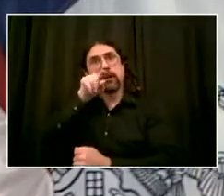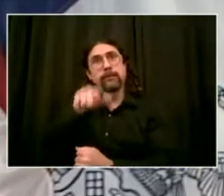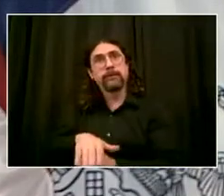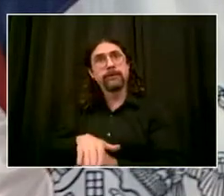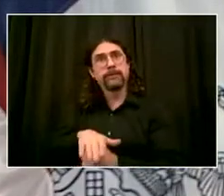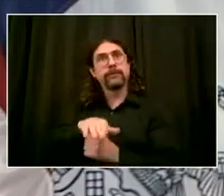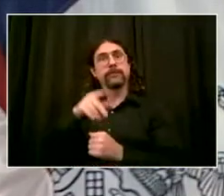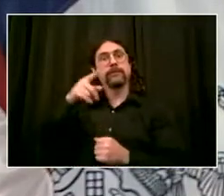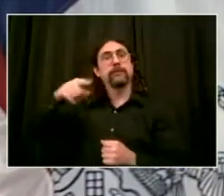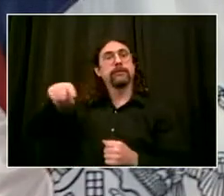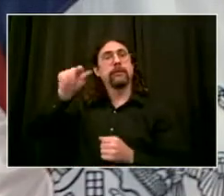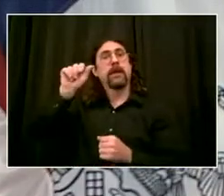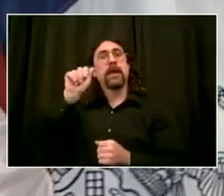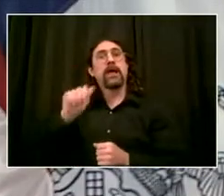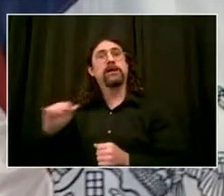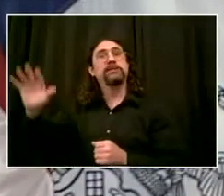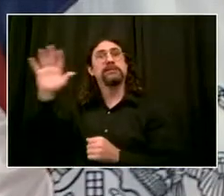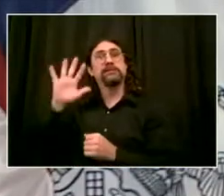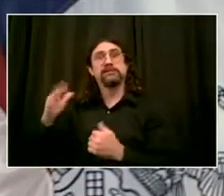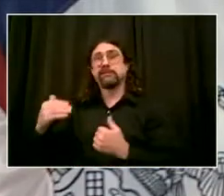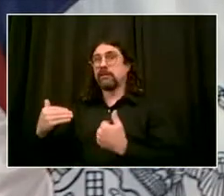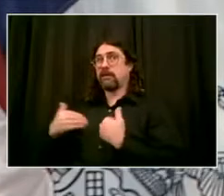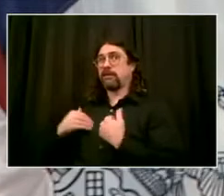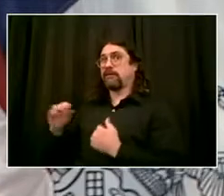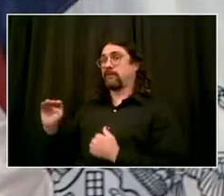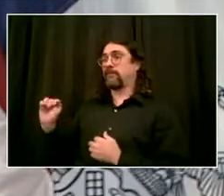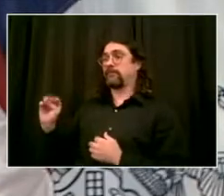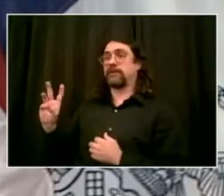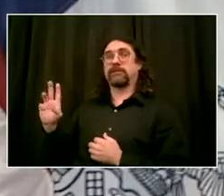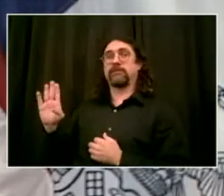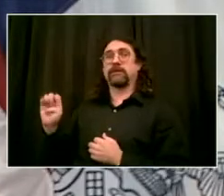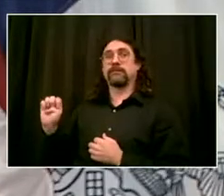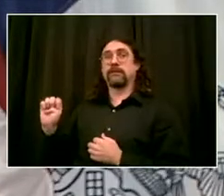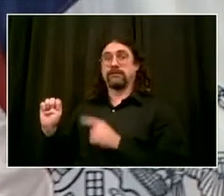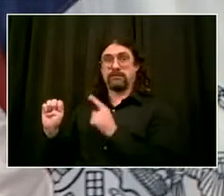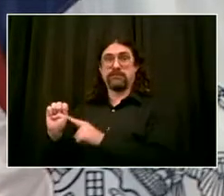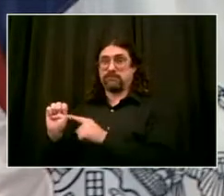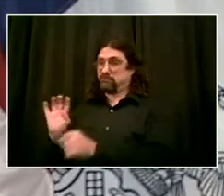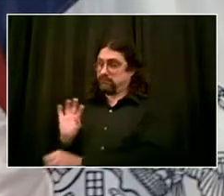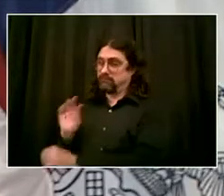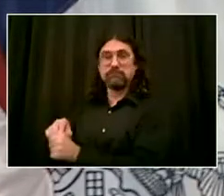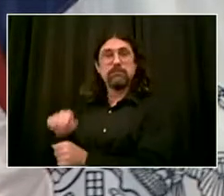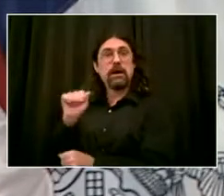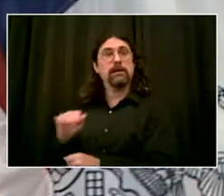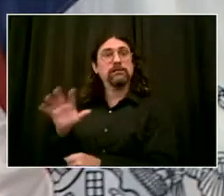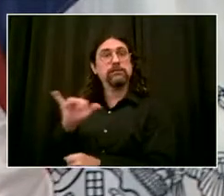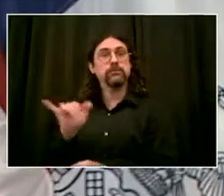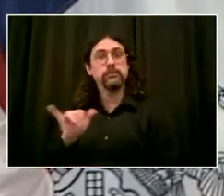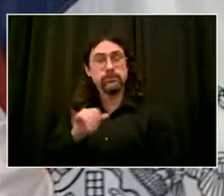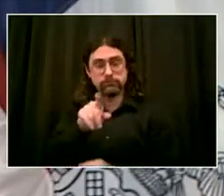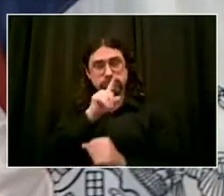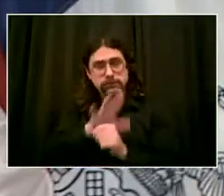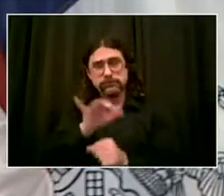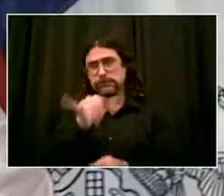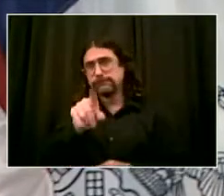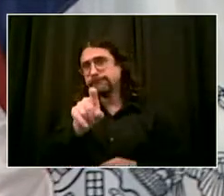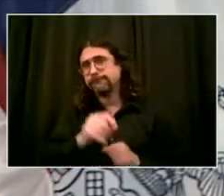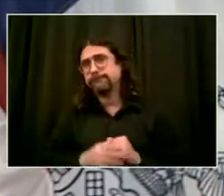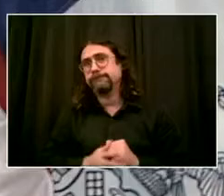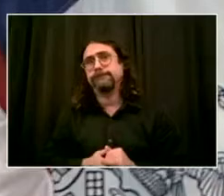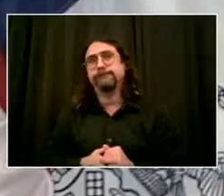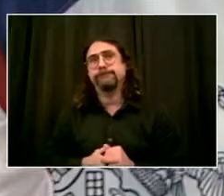this uh I want to make sure that we are uplifting anybody who has been left